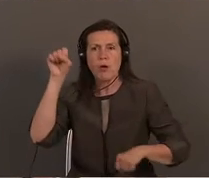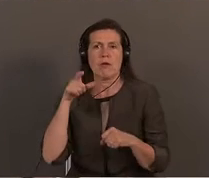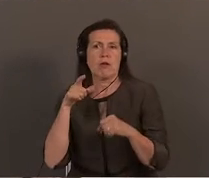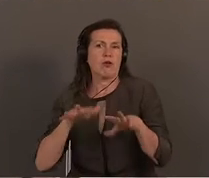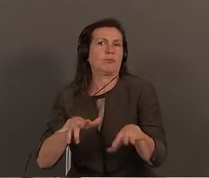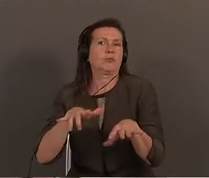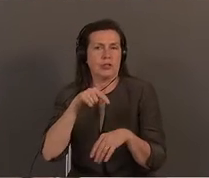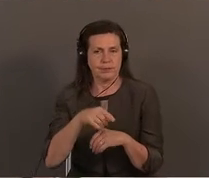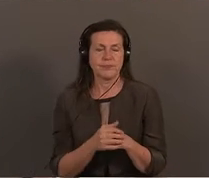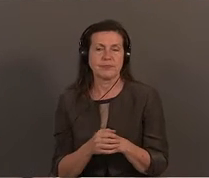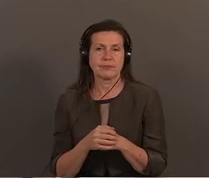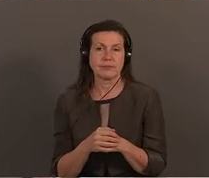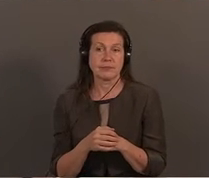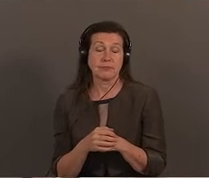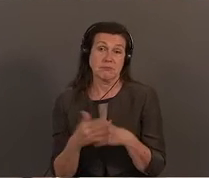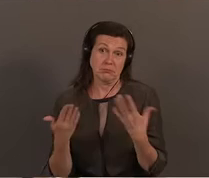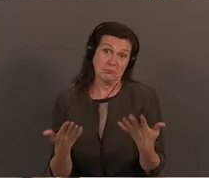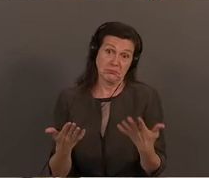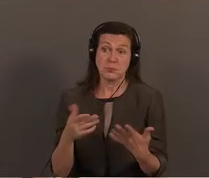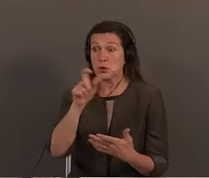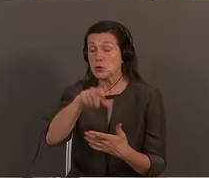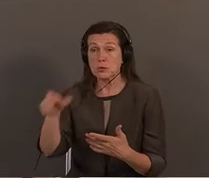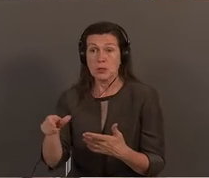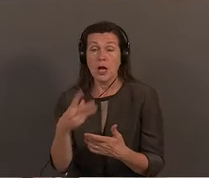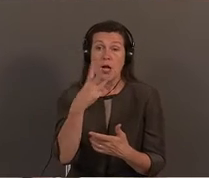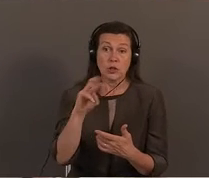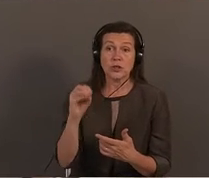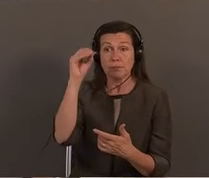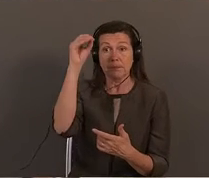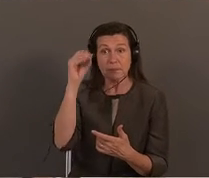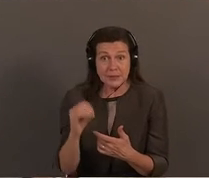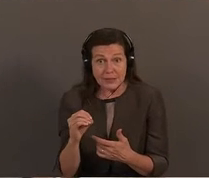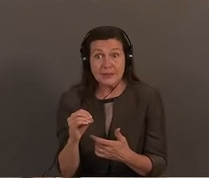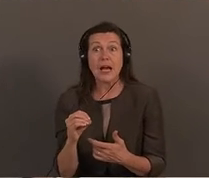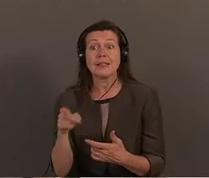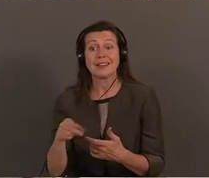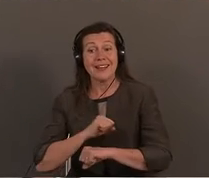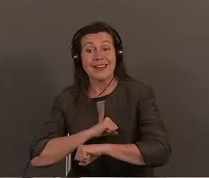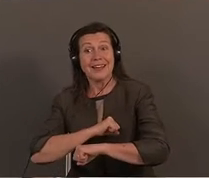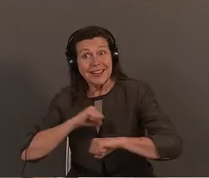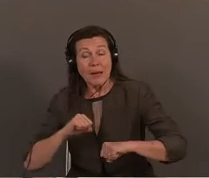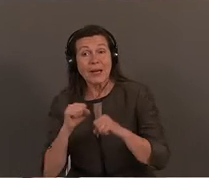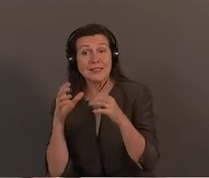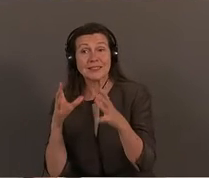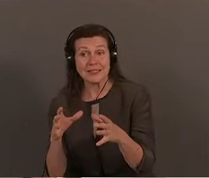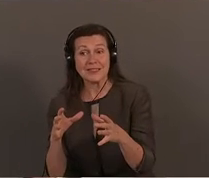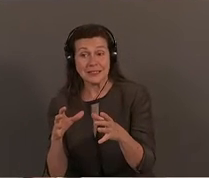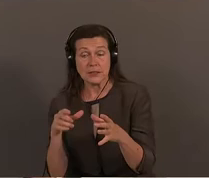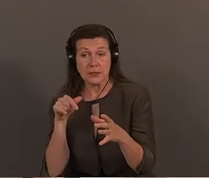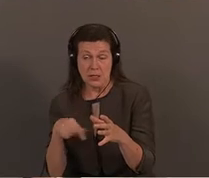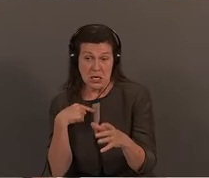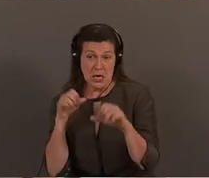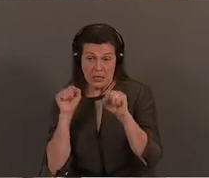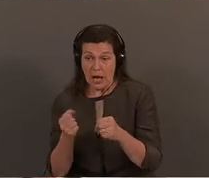consuming approximately 30% of those global supercomputing capacities, but we are able to